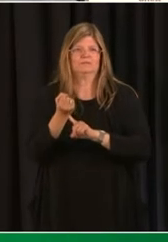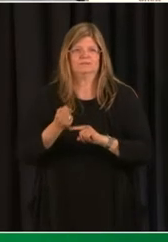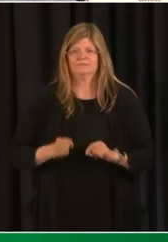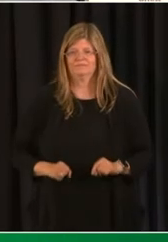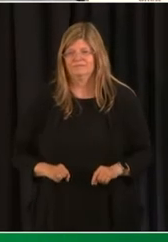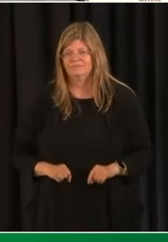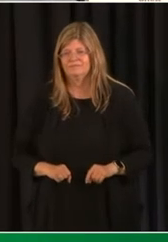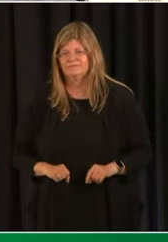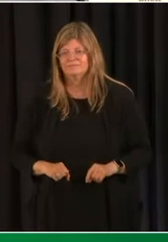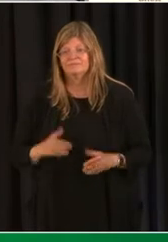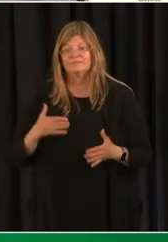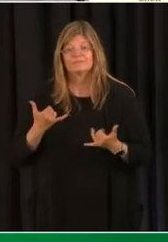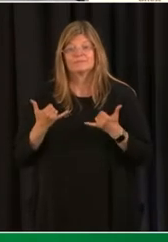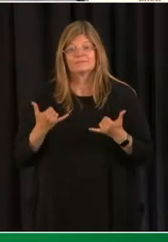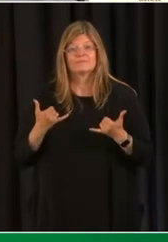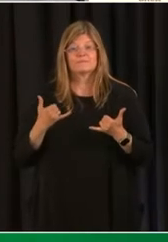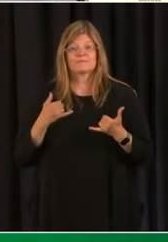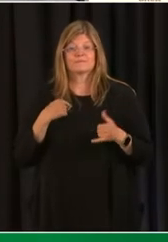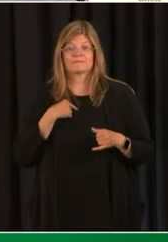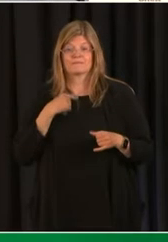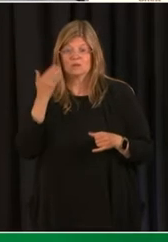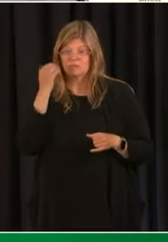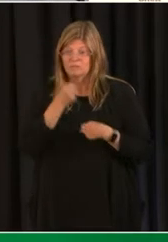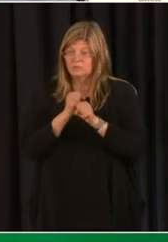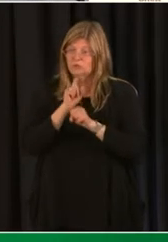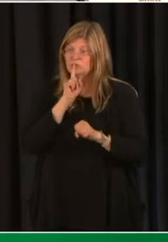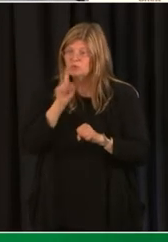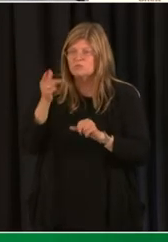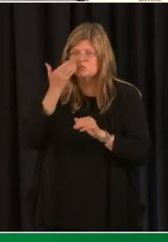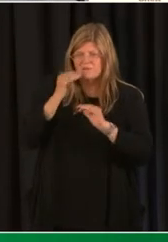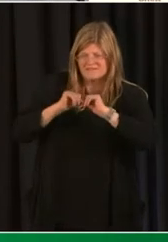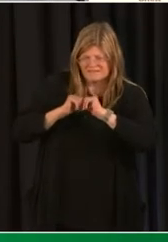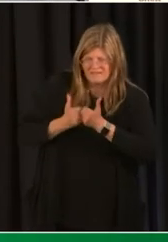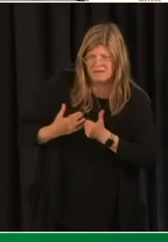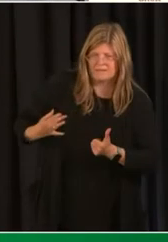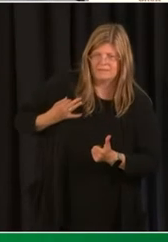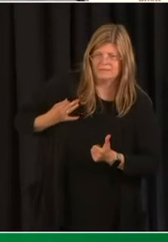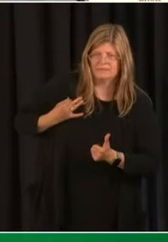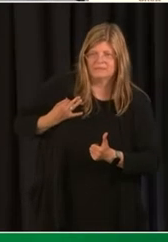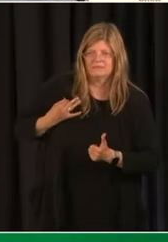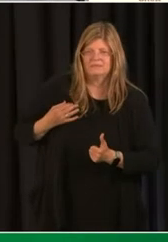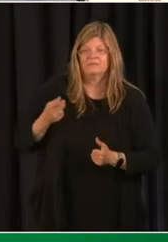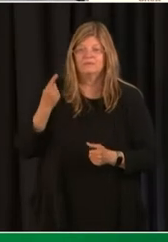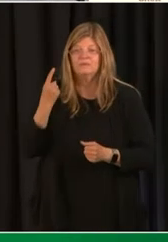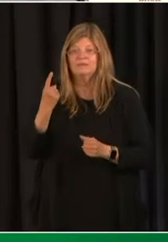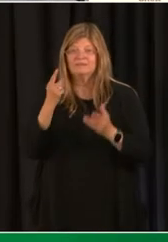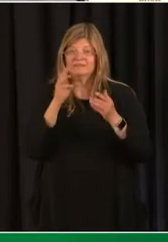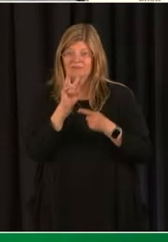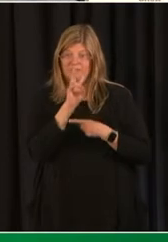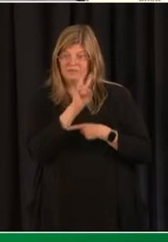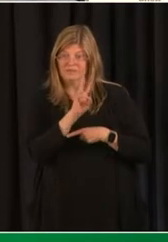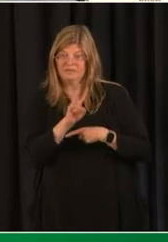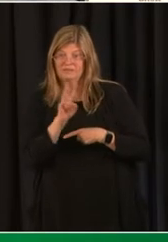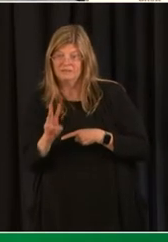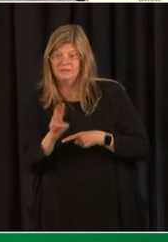So on the next slide, I want you to make sure that you know how to apply. And there is a website. It